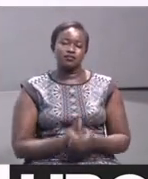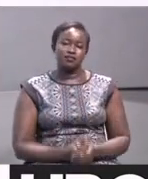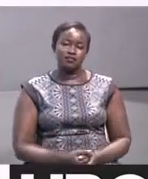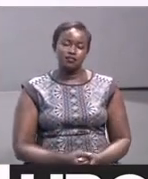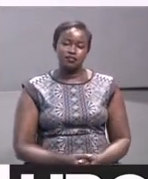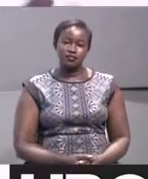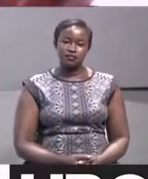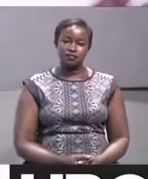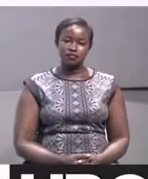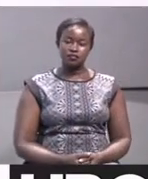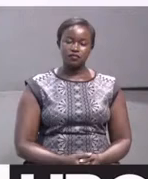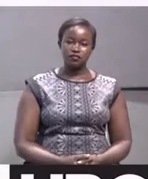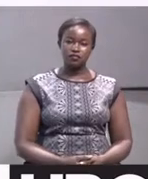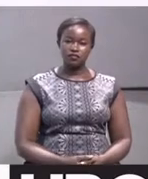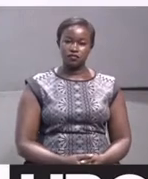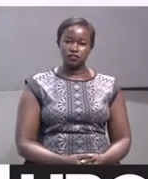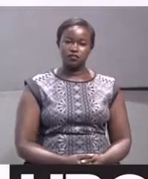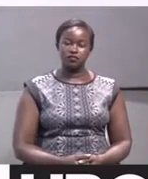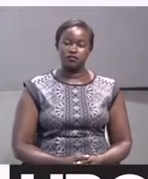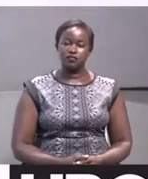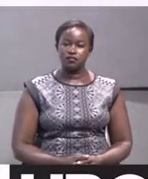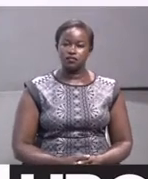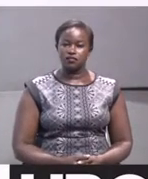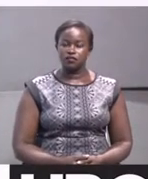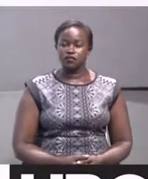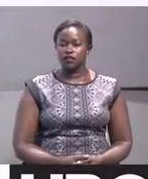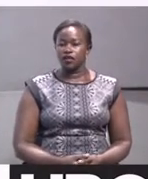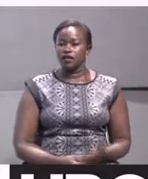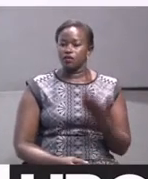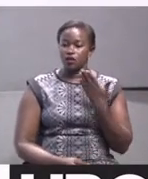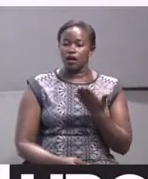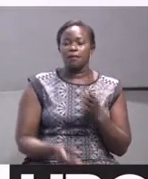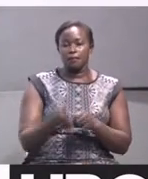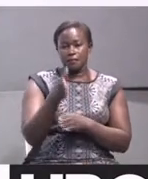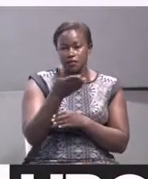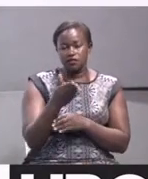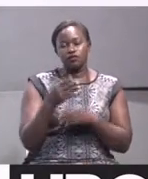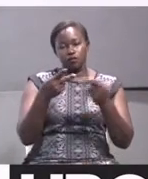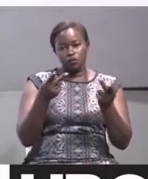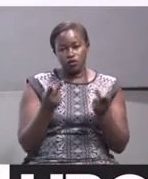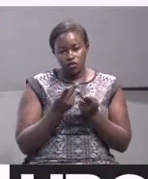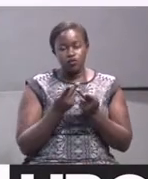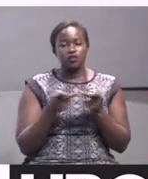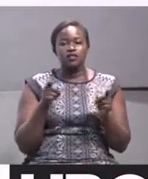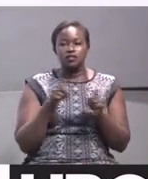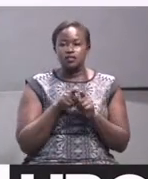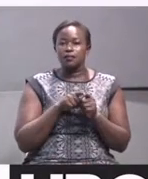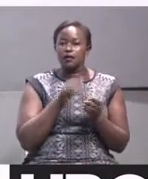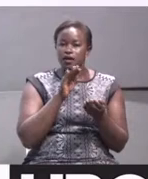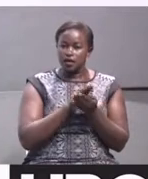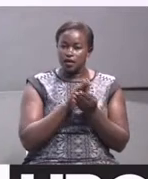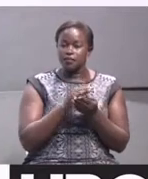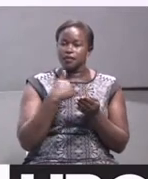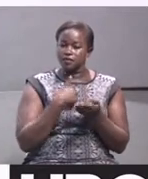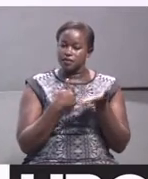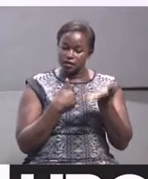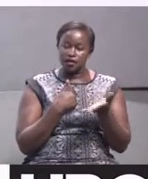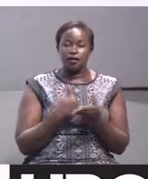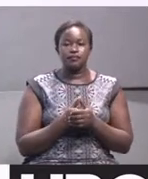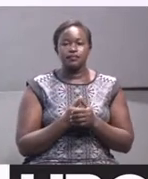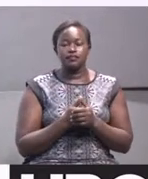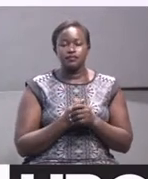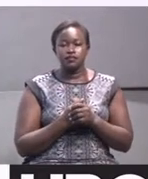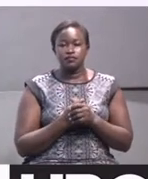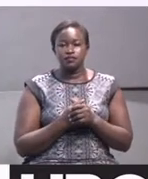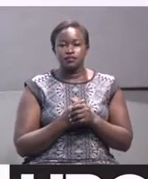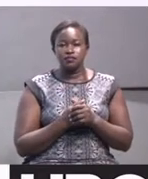The two attaining full ministerial positions and then retaining me here. That is